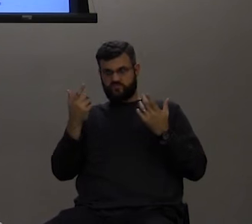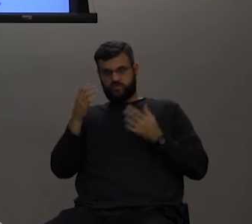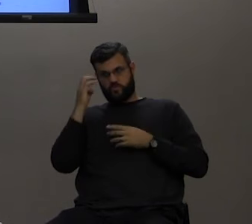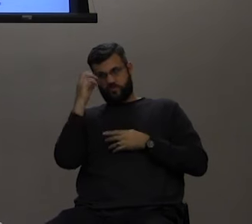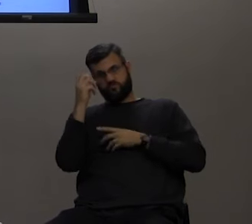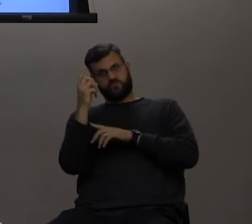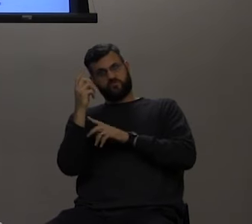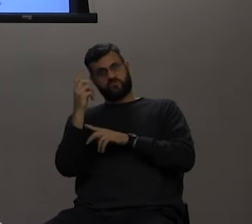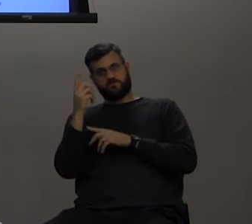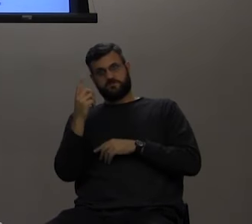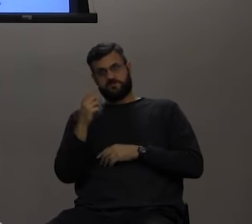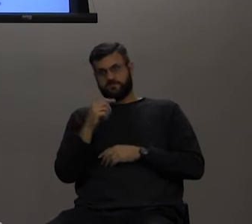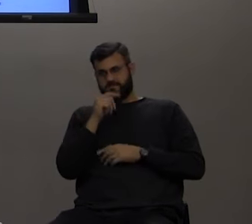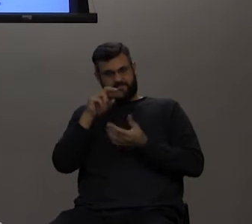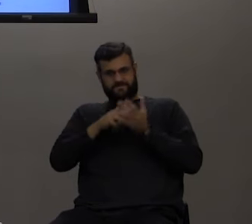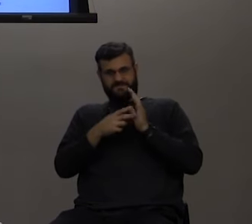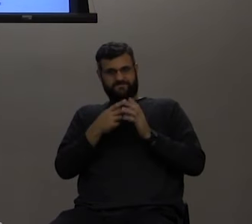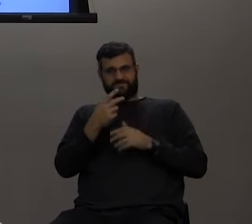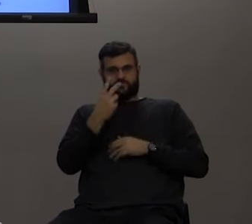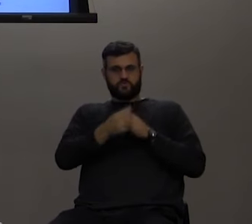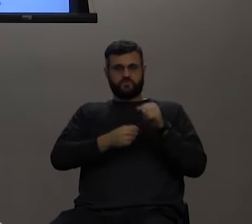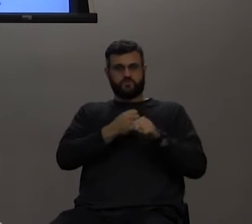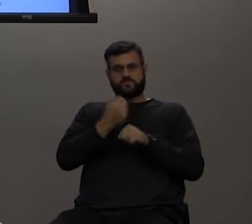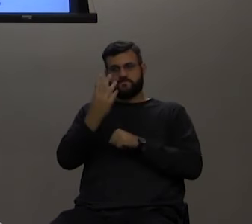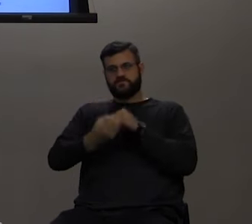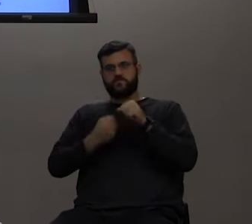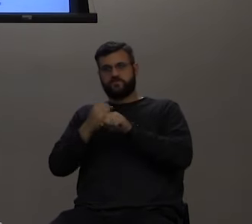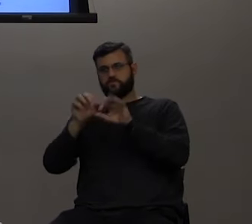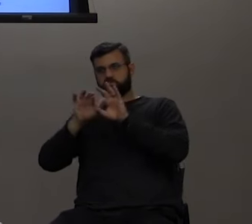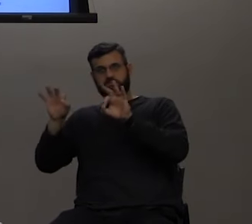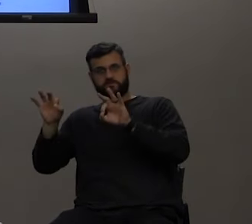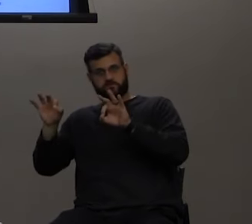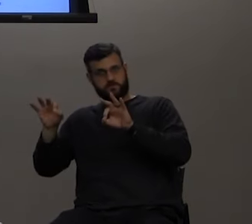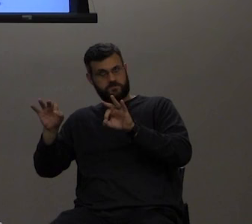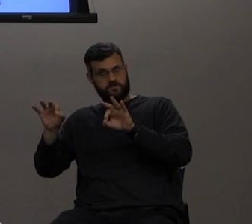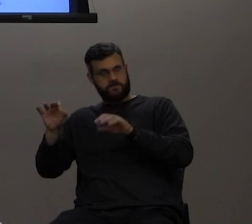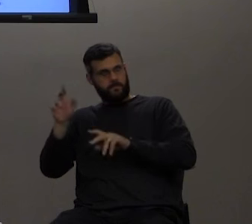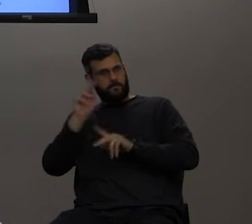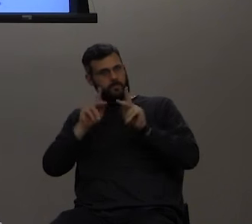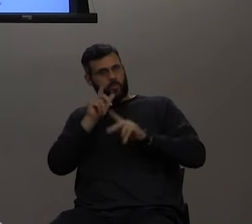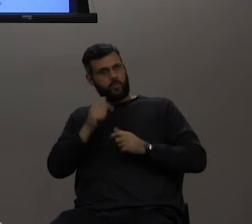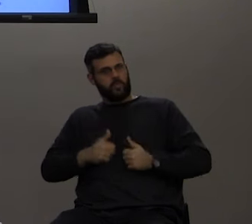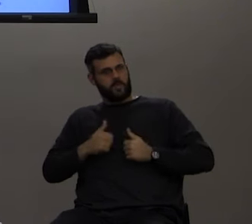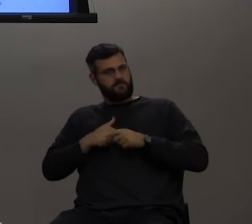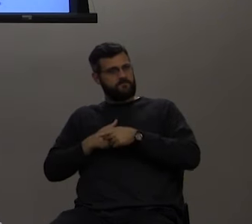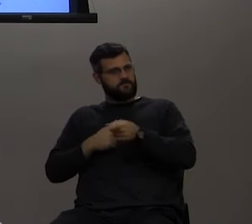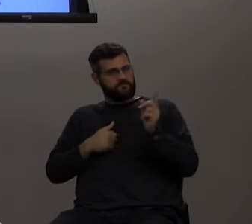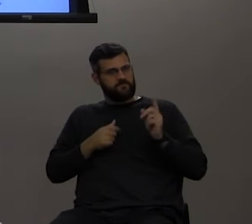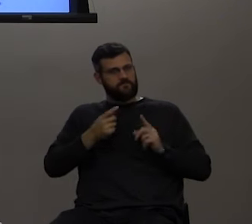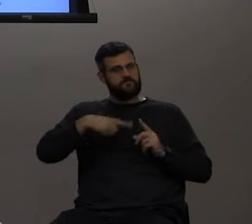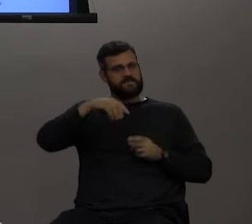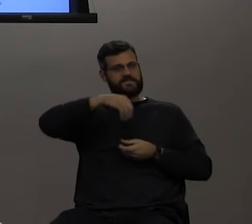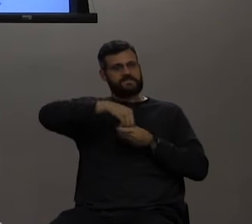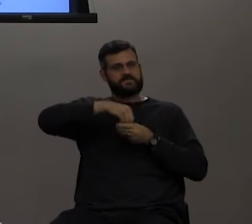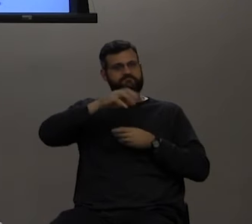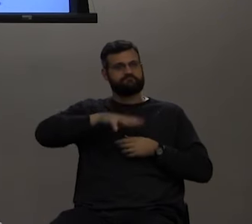necessarily two or four-year degree post-secondary education to our residents and to our neighbors, frankly, so that we can then